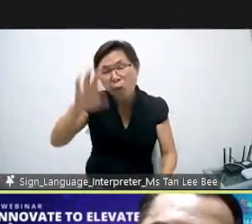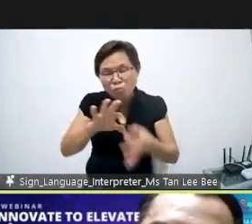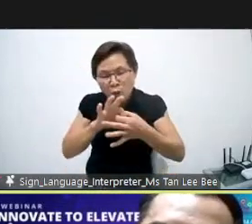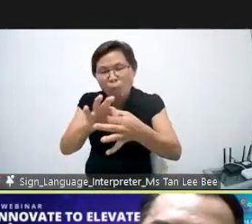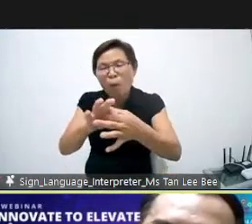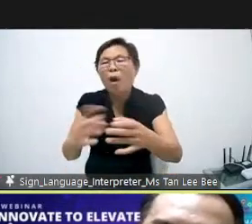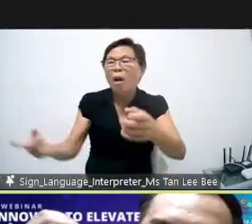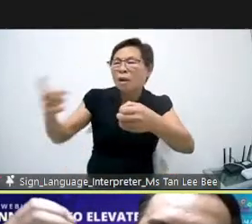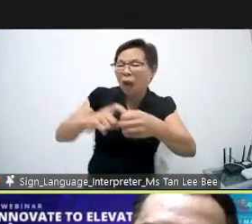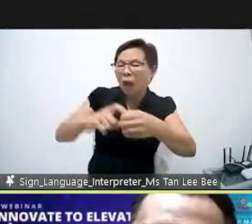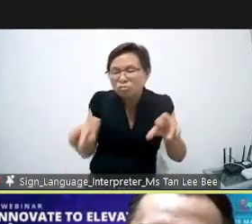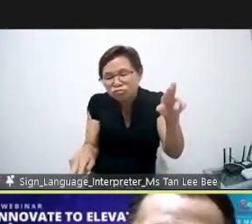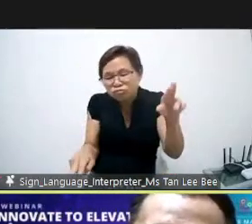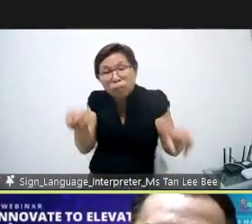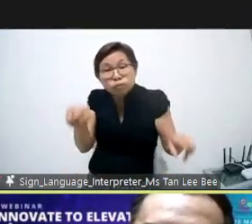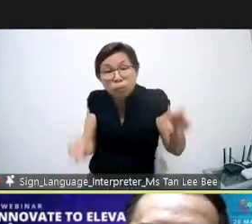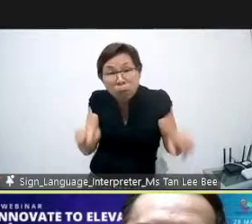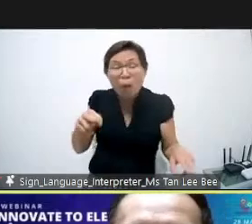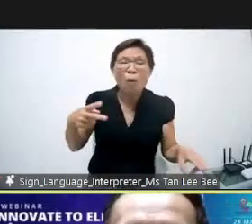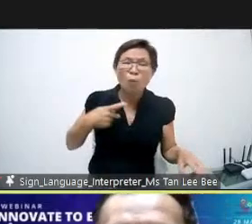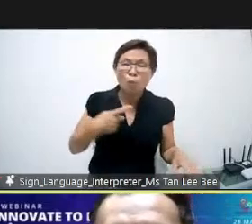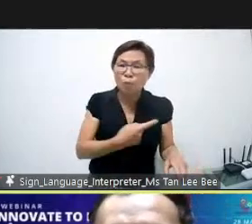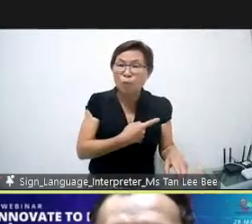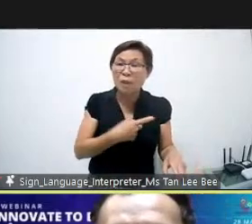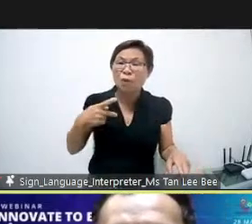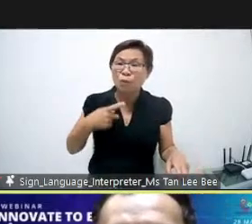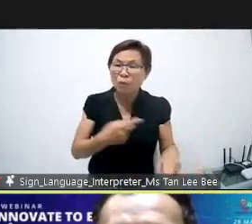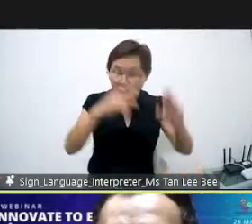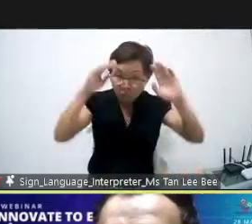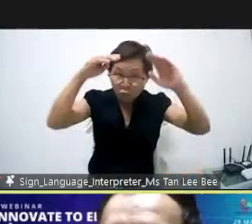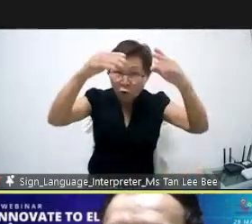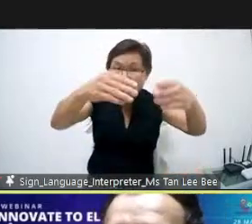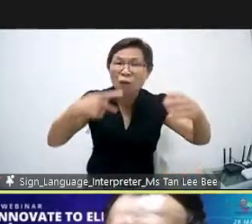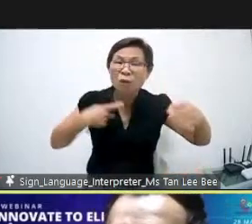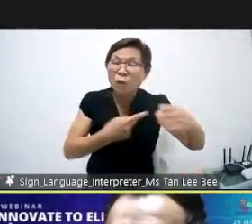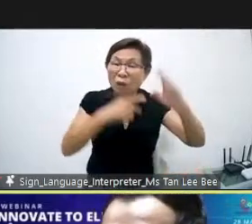robotic, not only we can focus on the